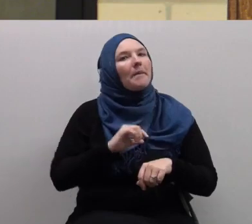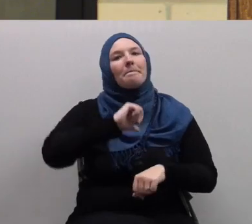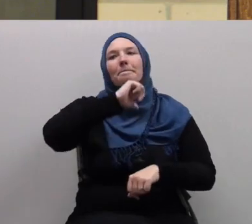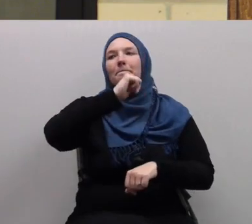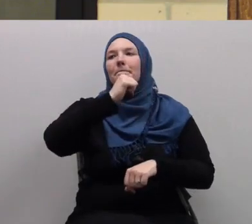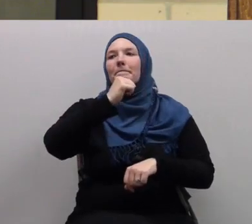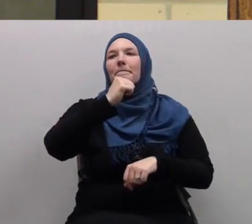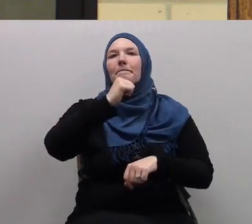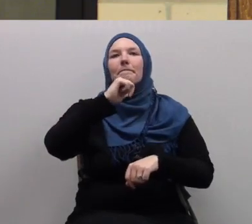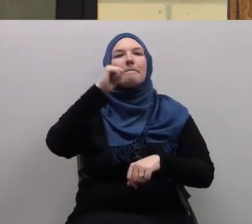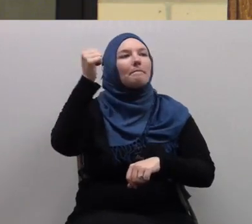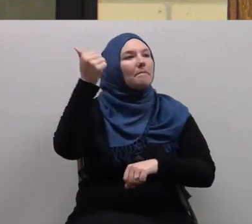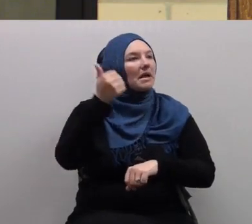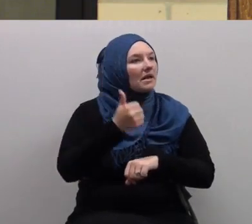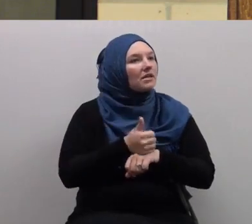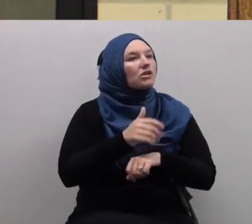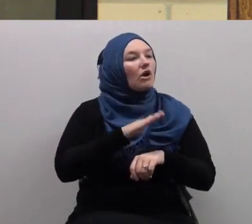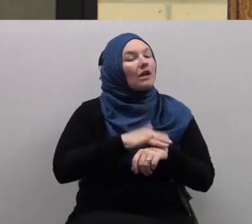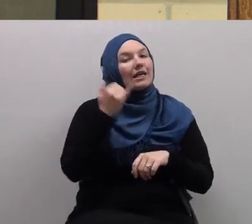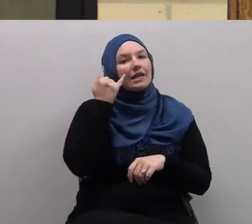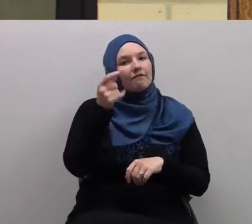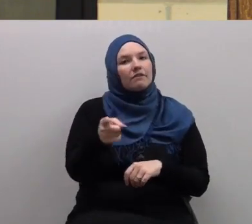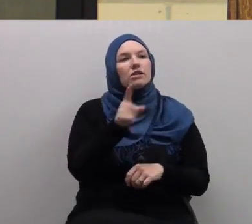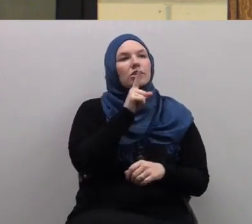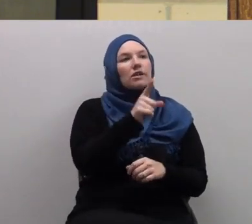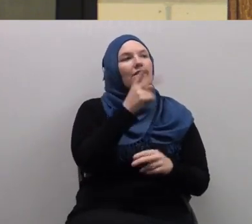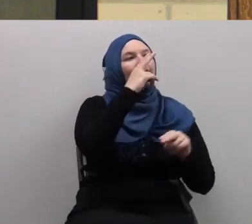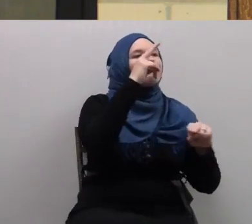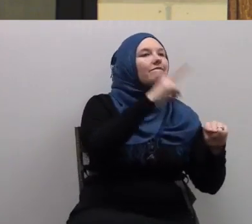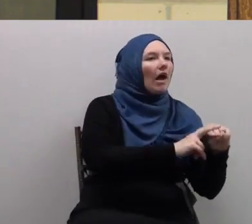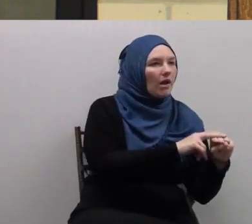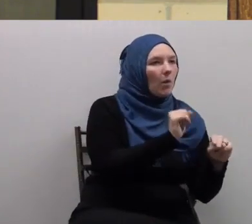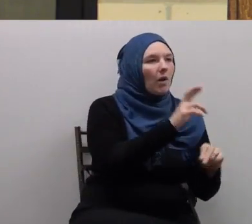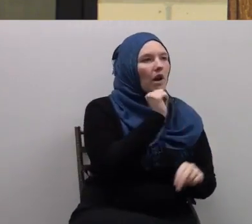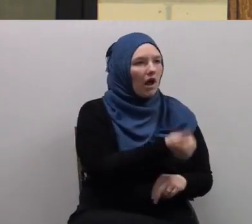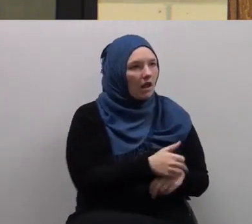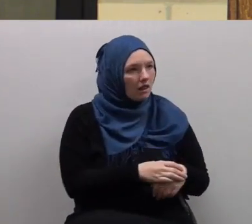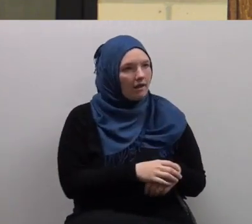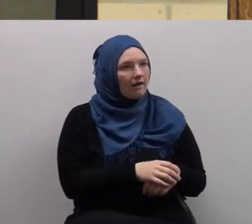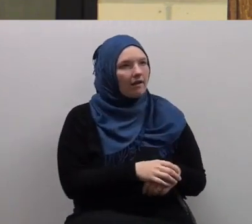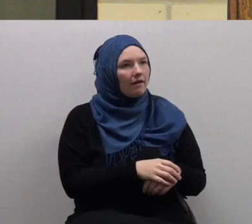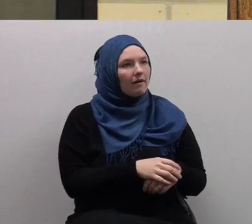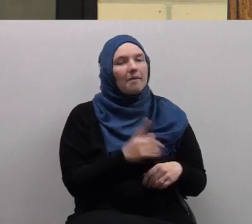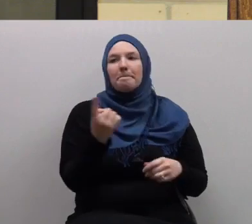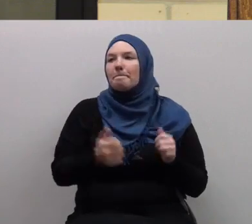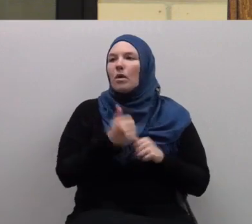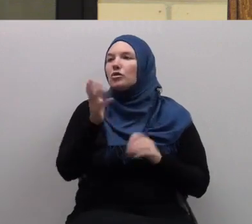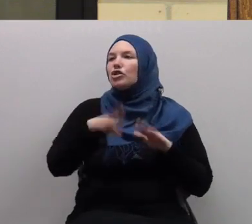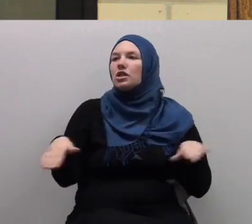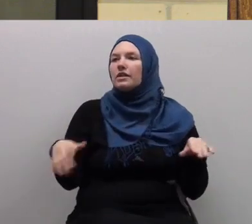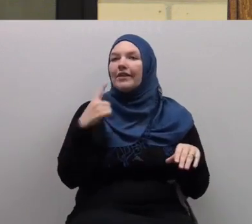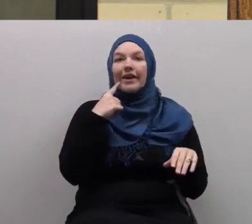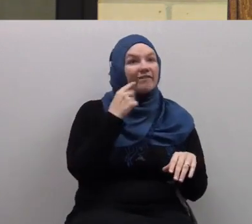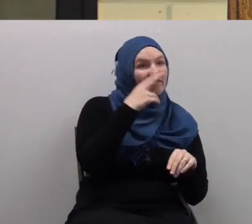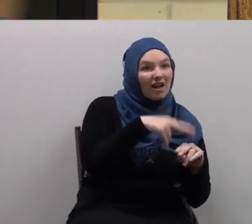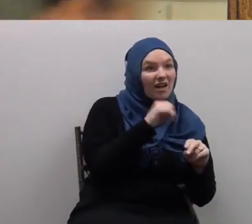the yardstick of whether or not it is fun to have, it is fun to